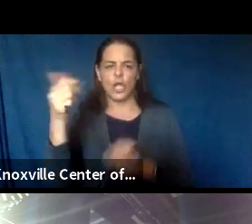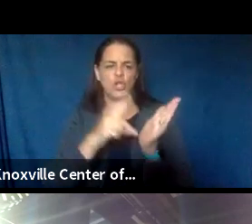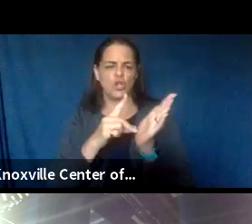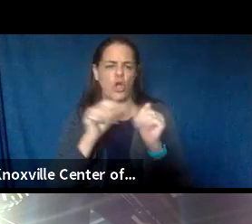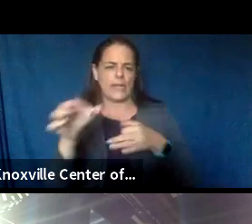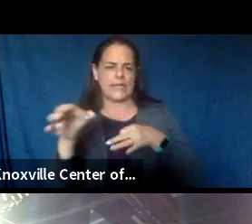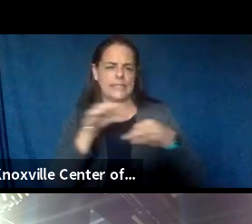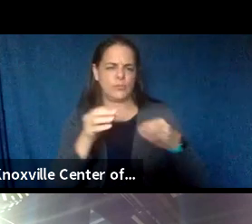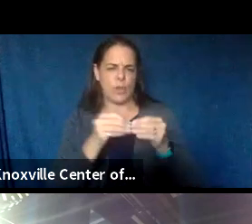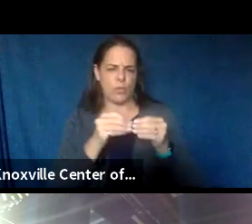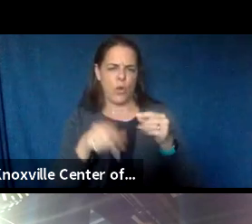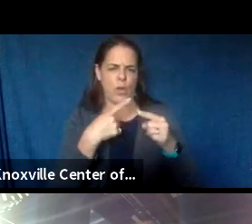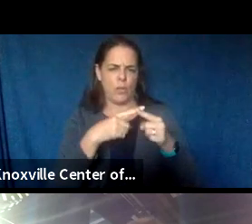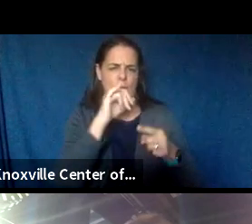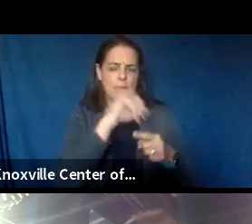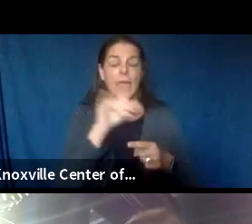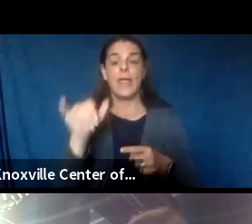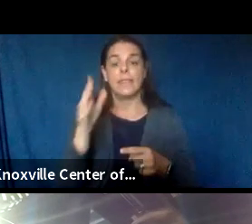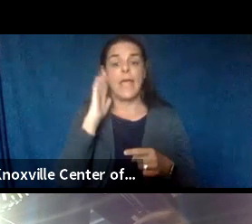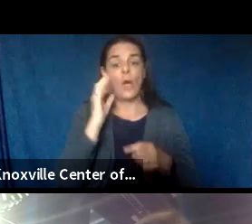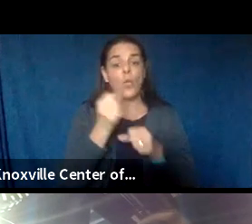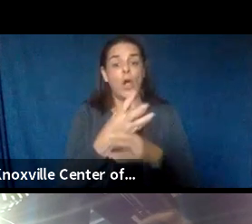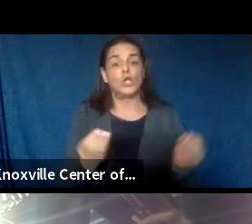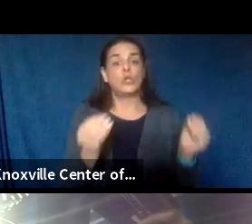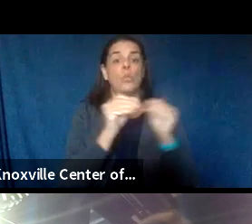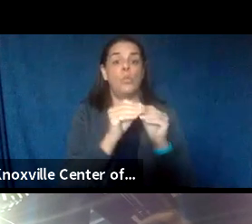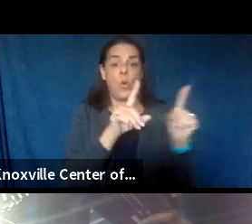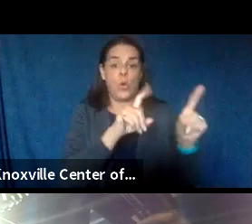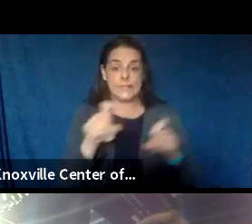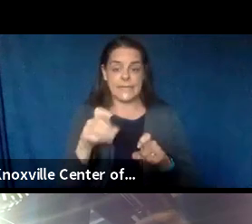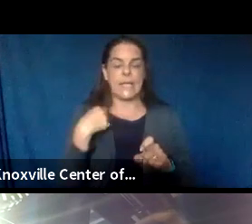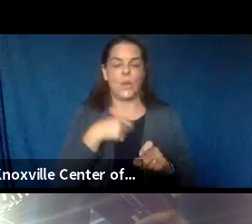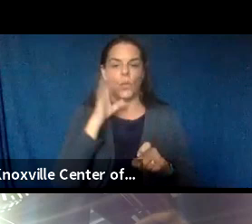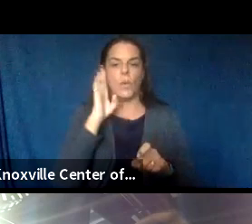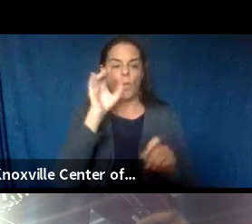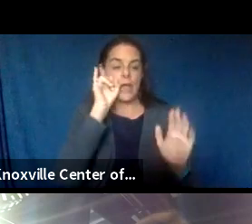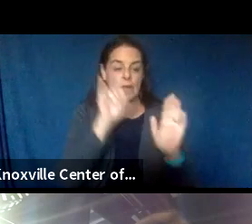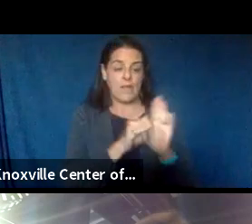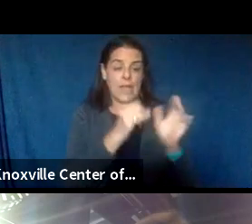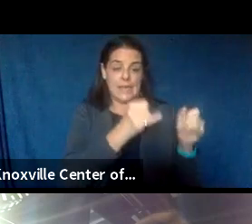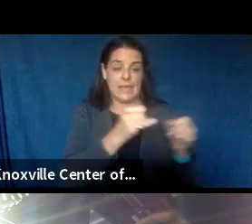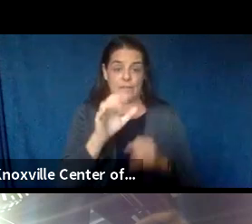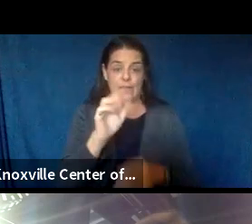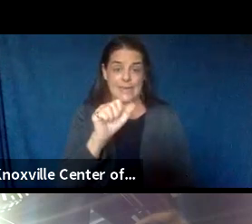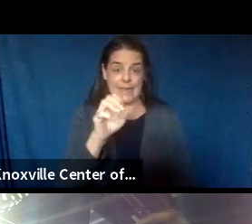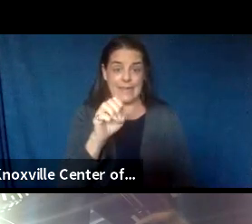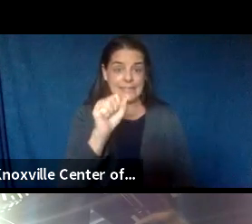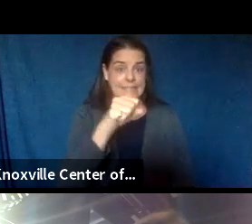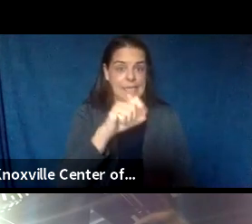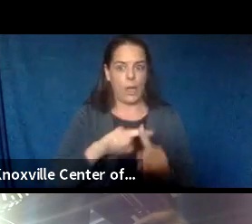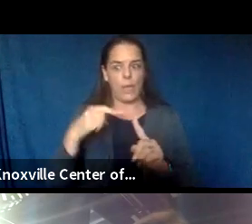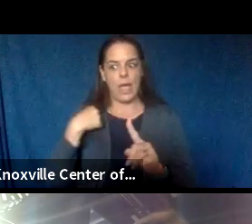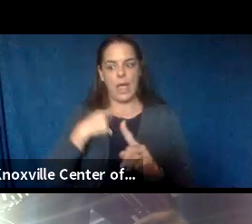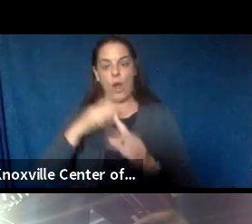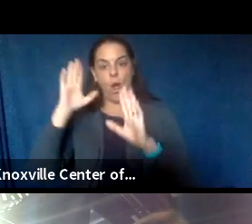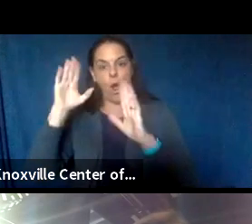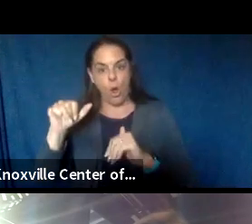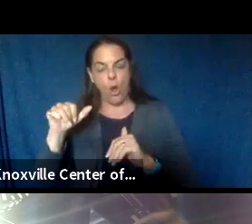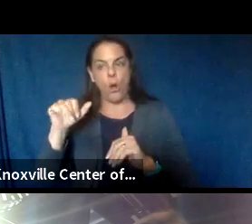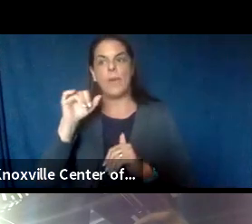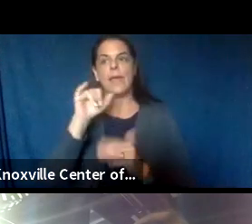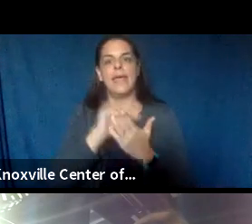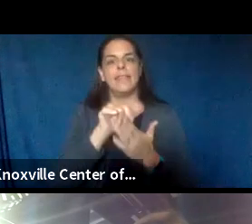lead to additional testing, and we will identify individual cases. But the hope is it will help us